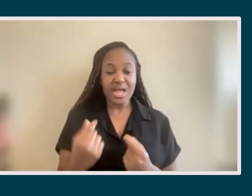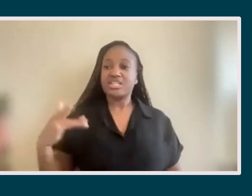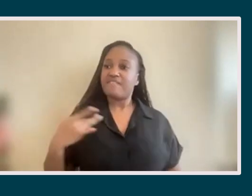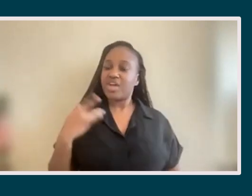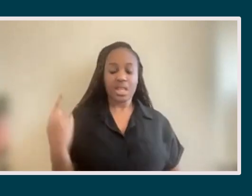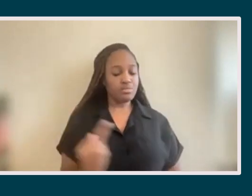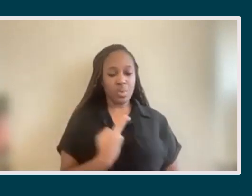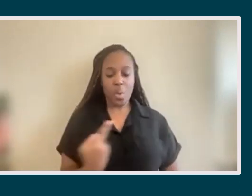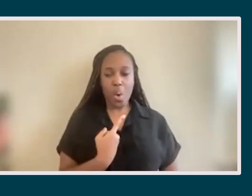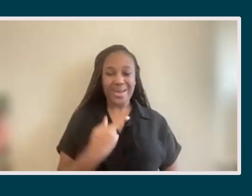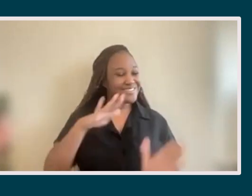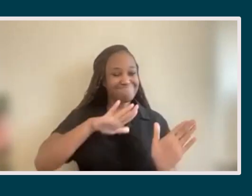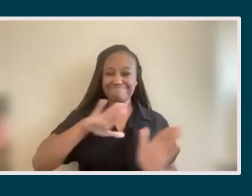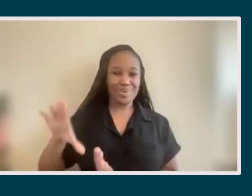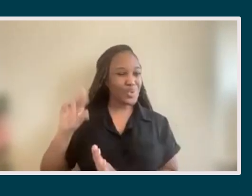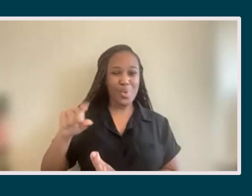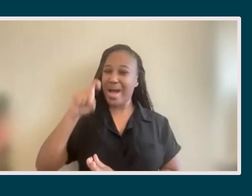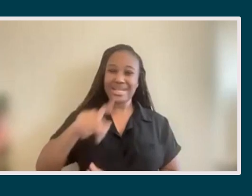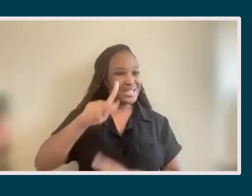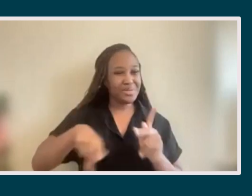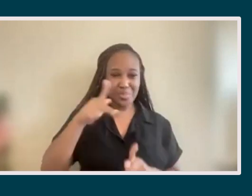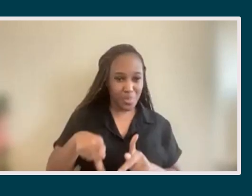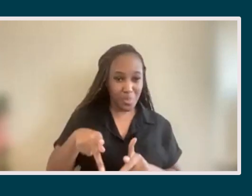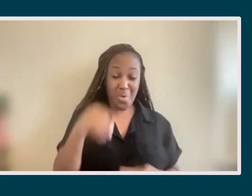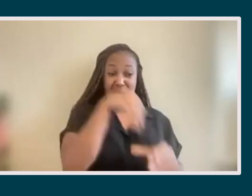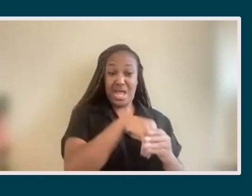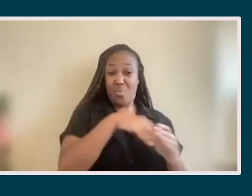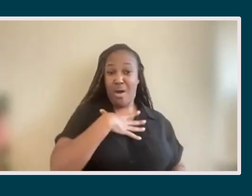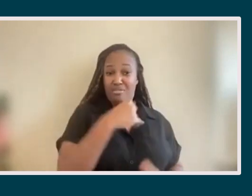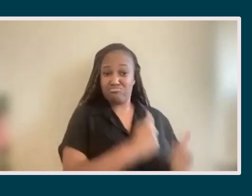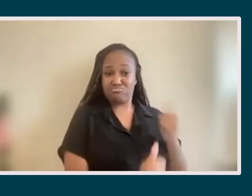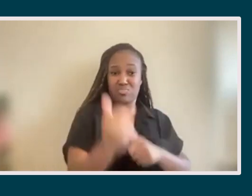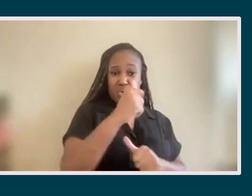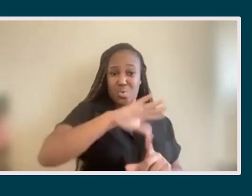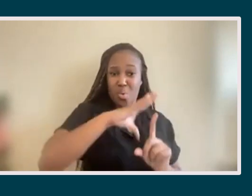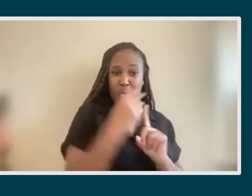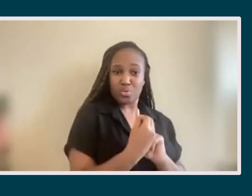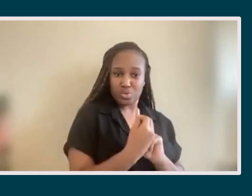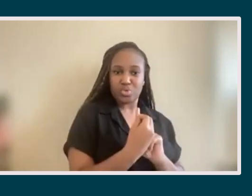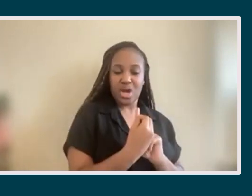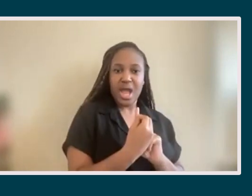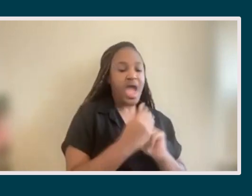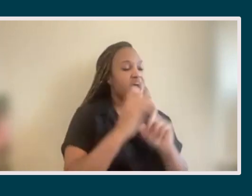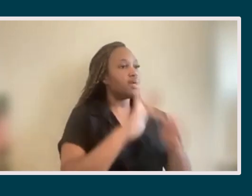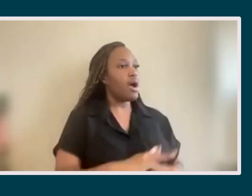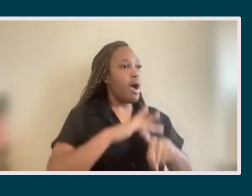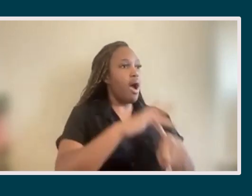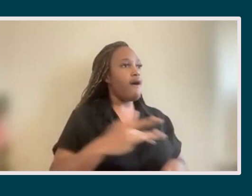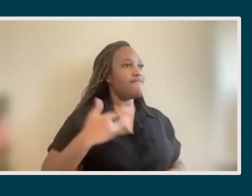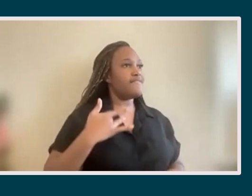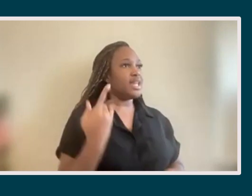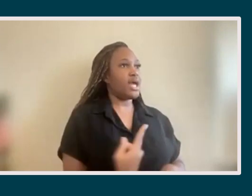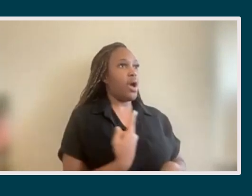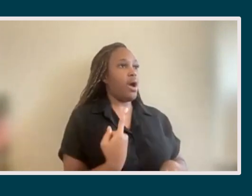So individualism is an aspect of white supremacy culture. And it can be really easy when we're